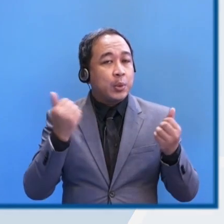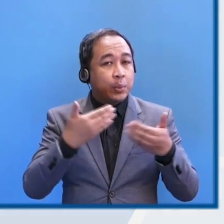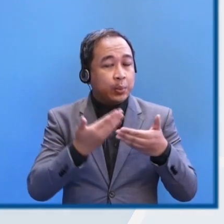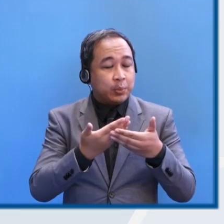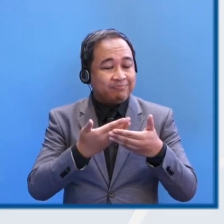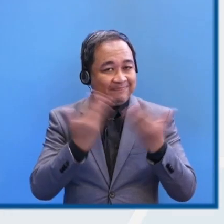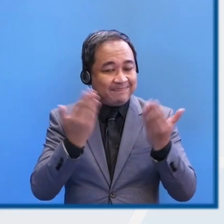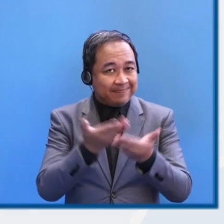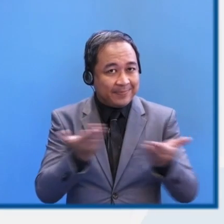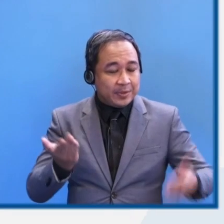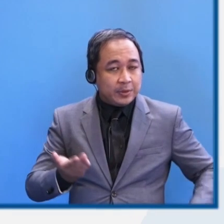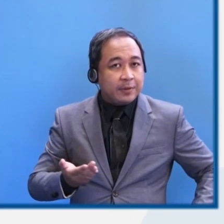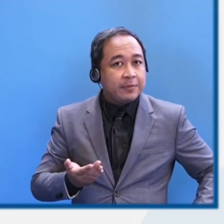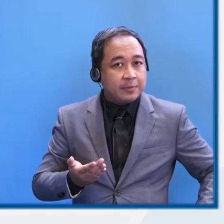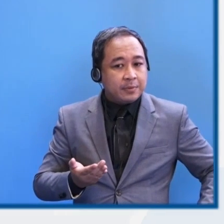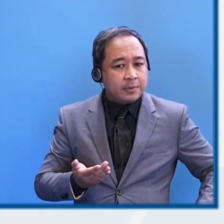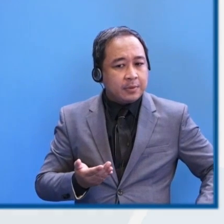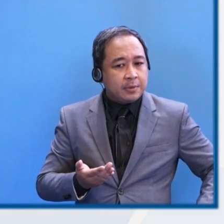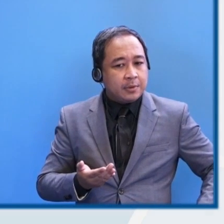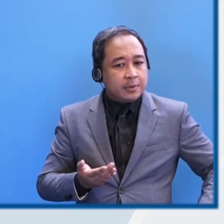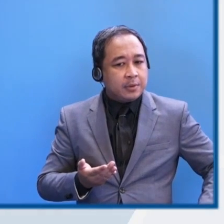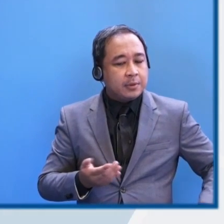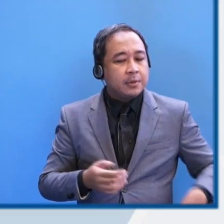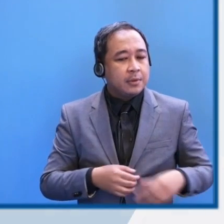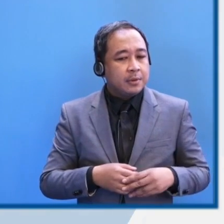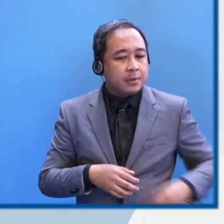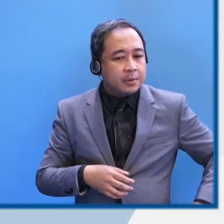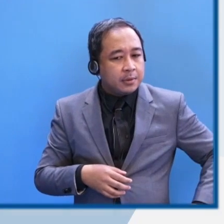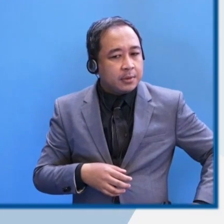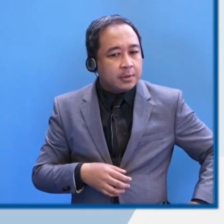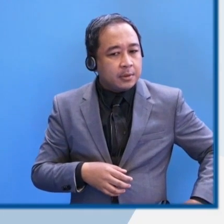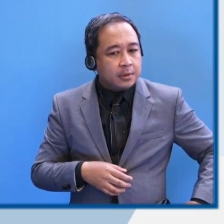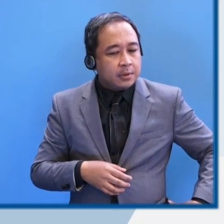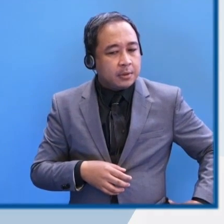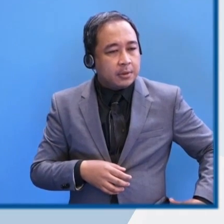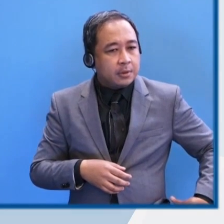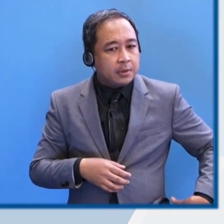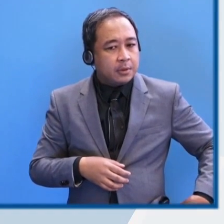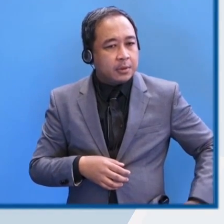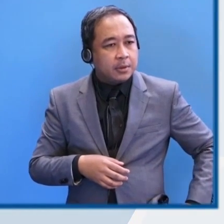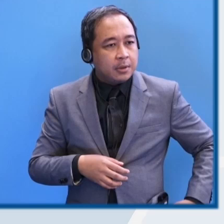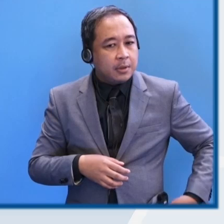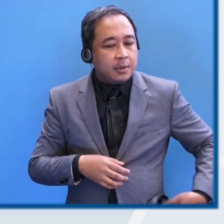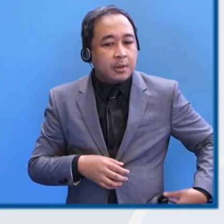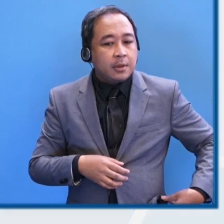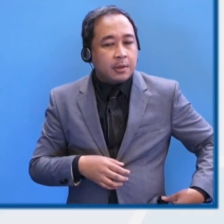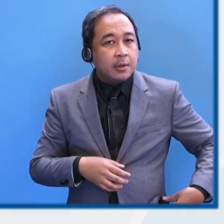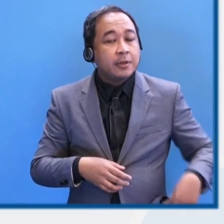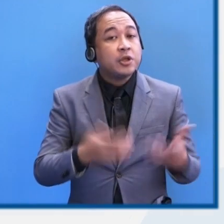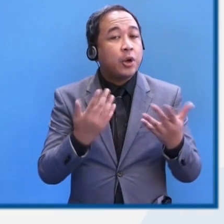here, our co-travelers. Good morning and good evening to the friends who are watching us through the online